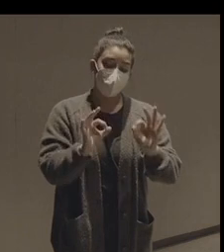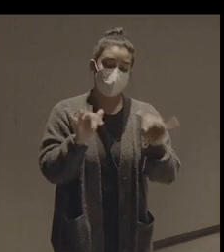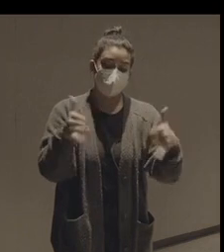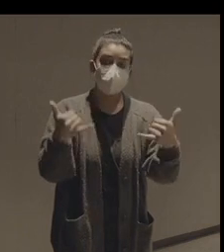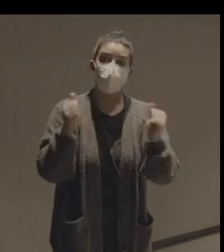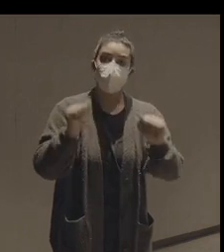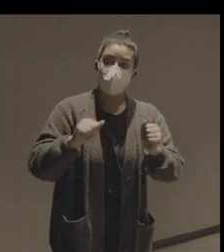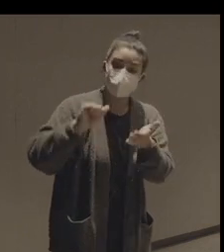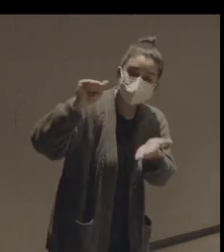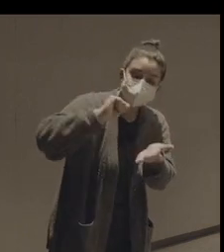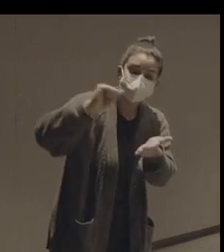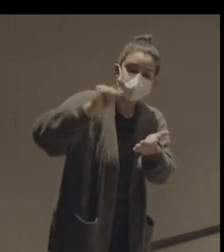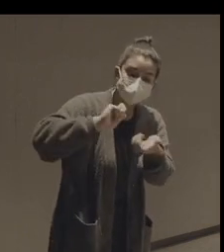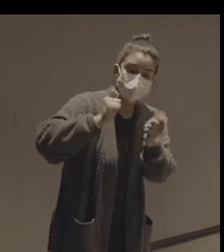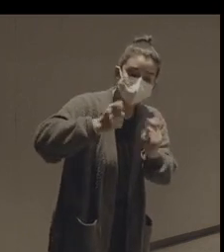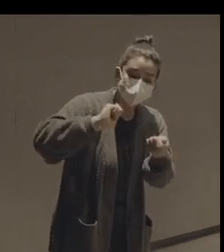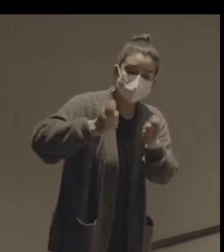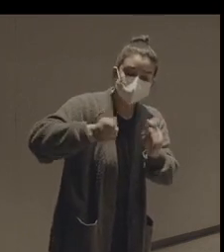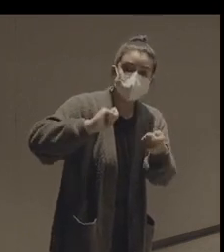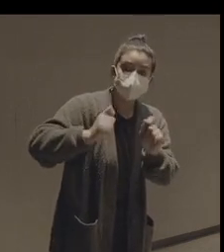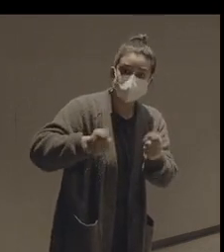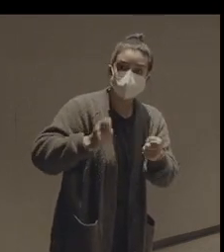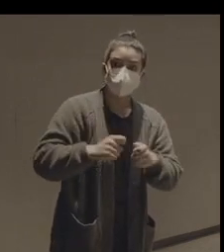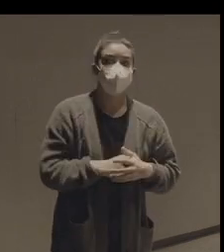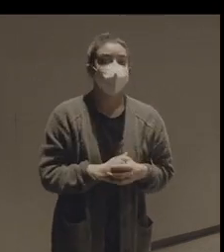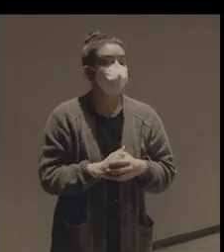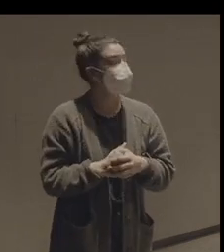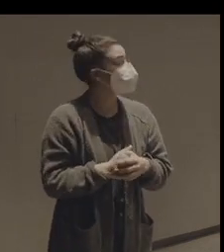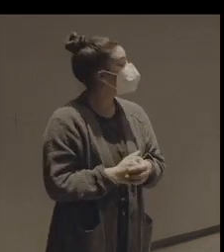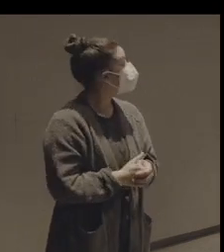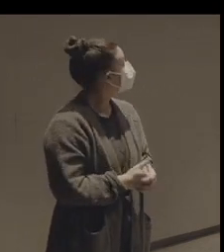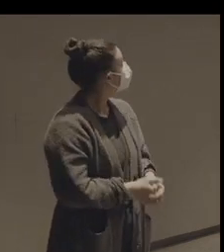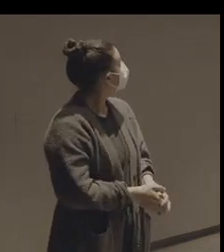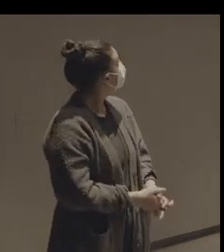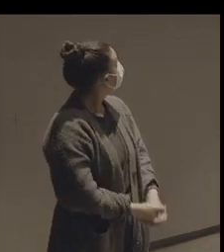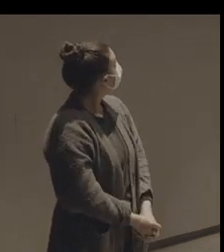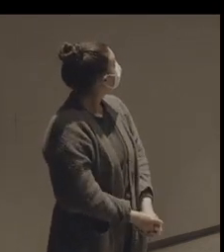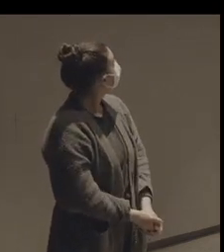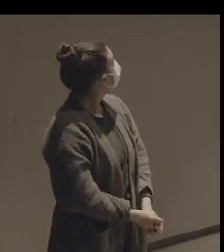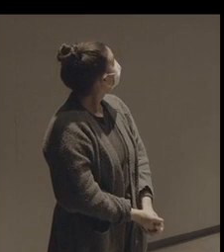masters and the use of glazing in traditional painting.